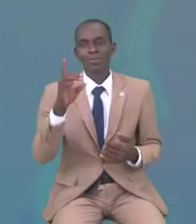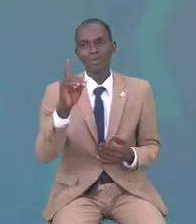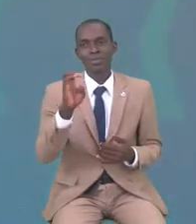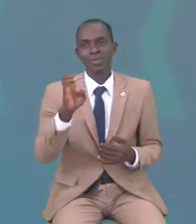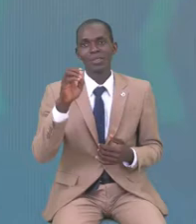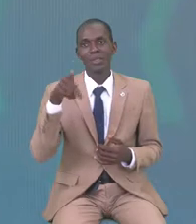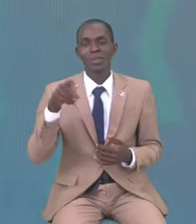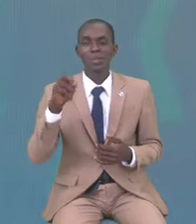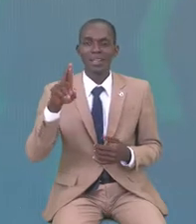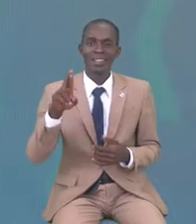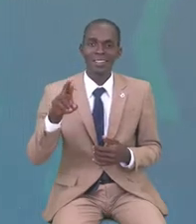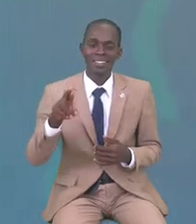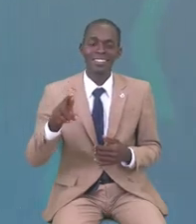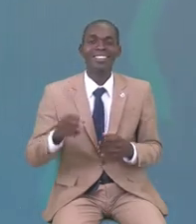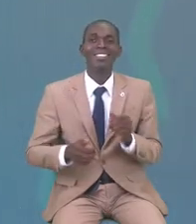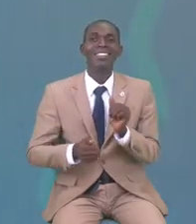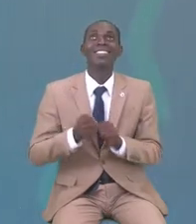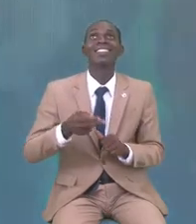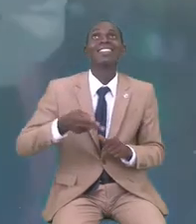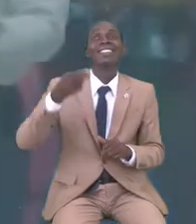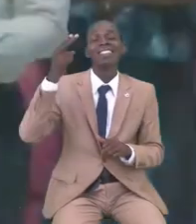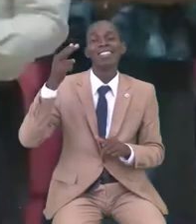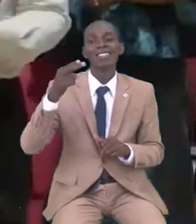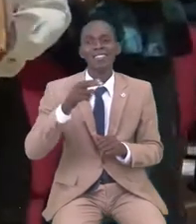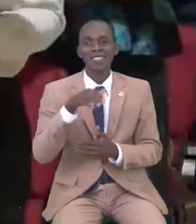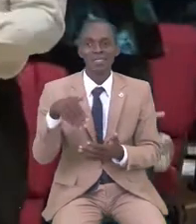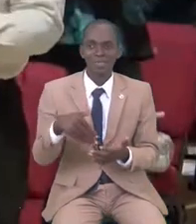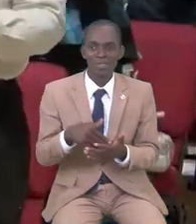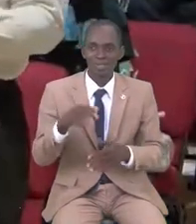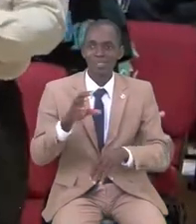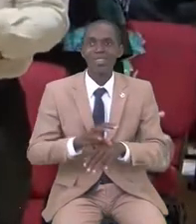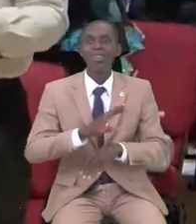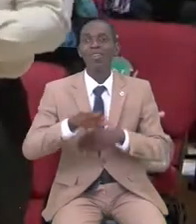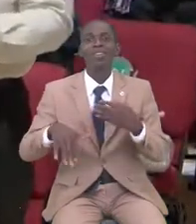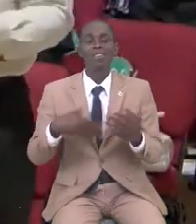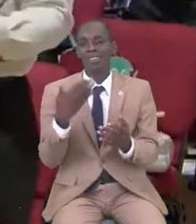Church, Middle Life Church, All Round Church.